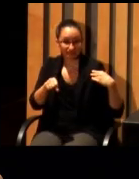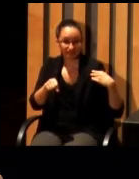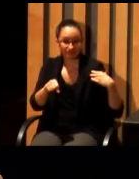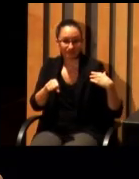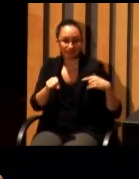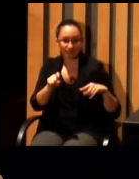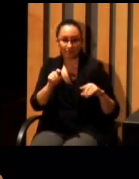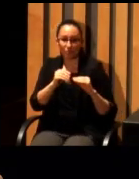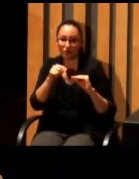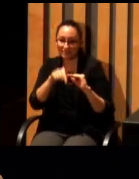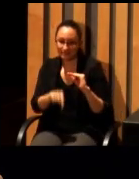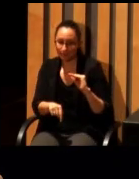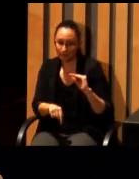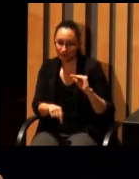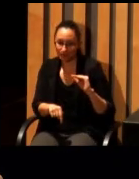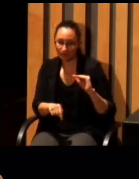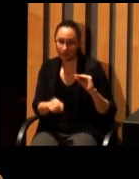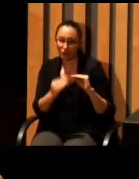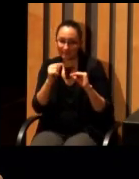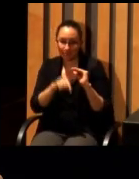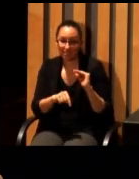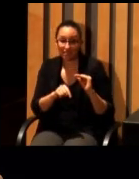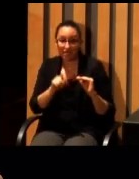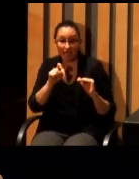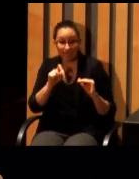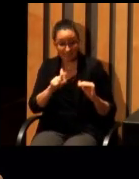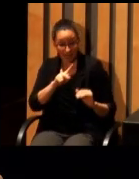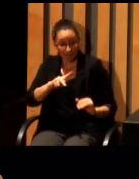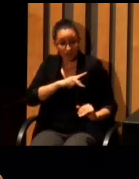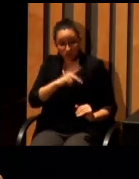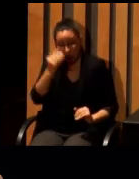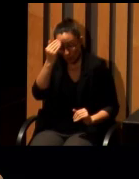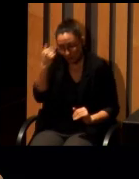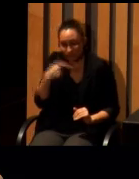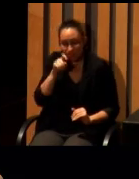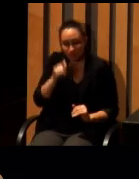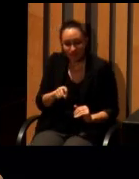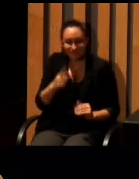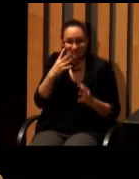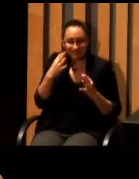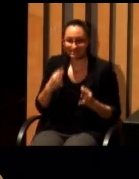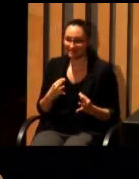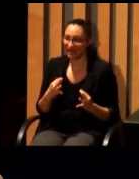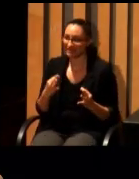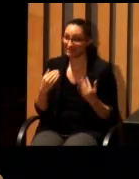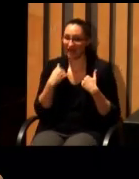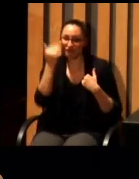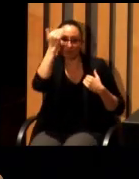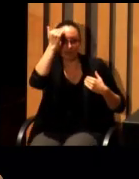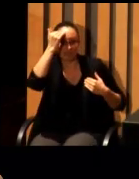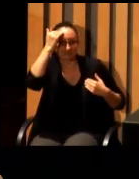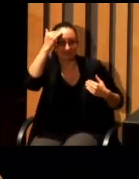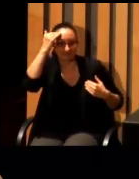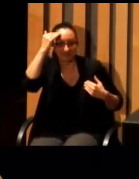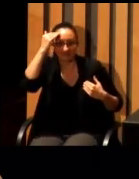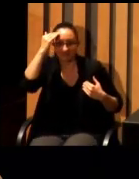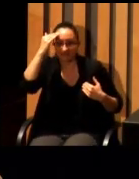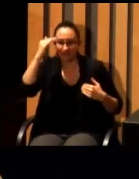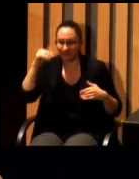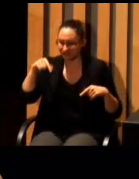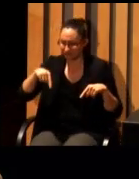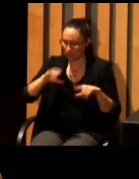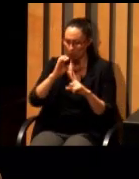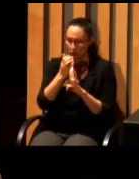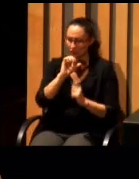it goes deeper than that. It's personal awareness. We must choose to be aware. Things are set up, and the paradigm is set up in the